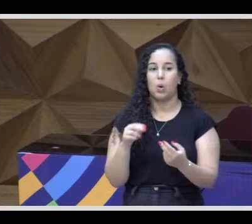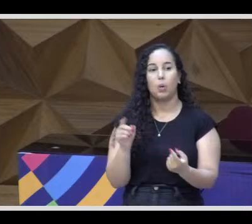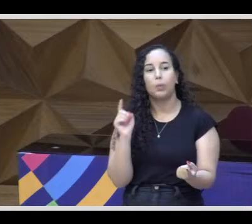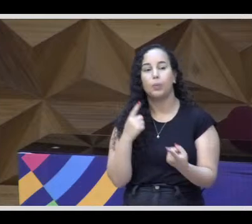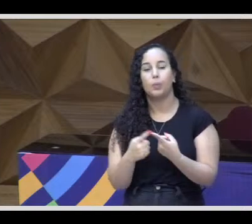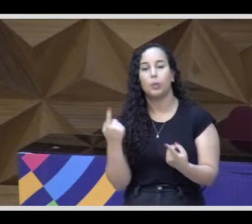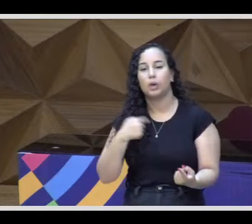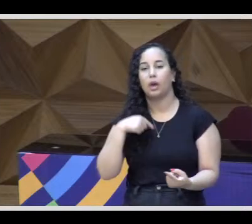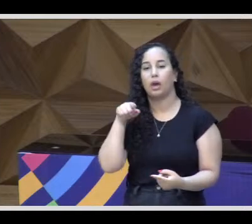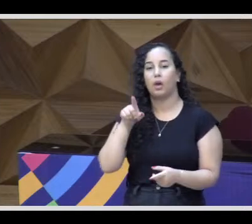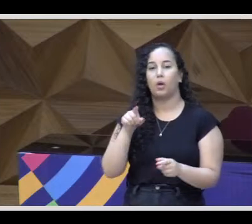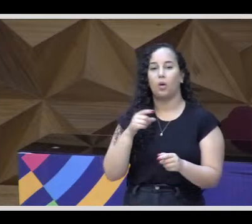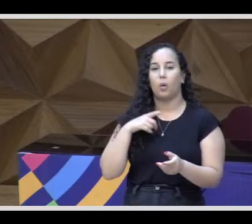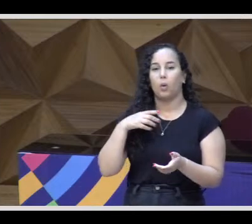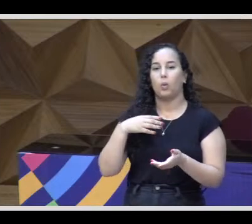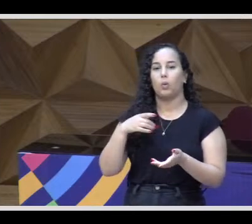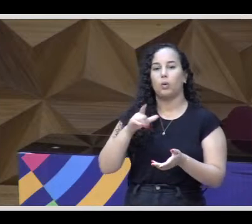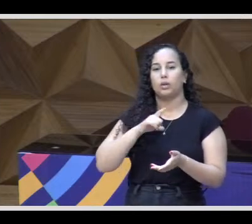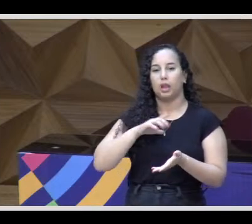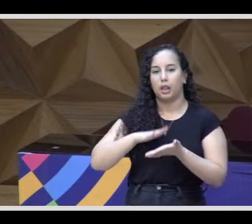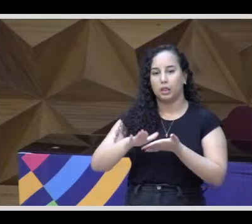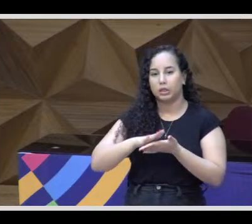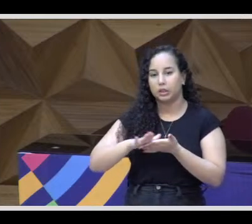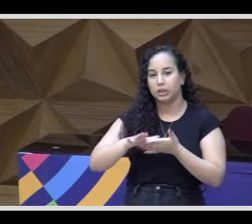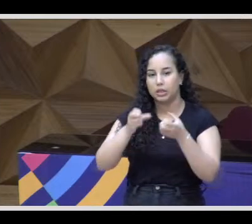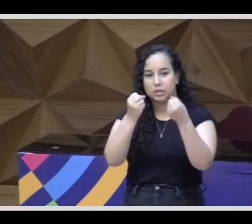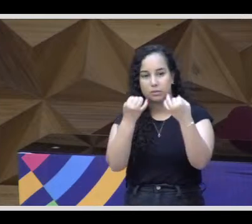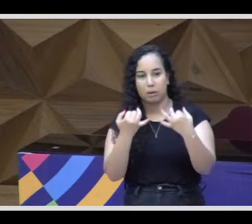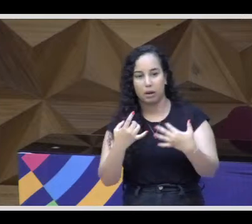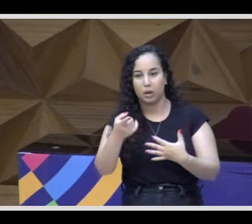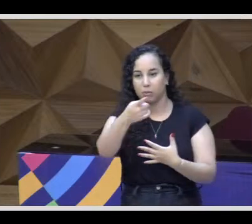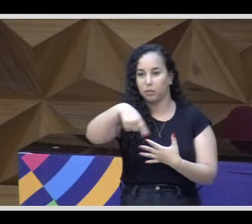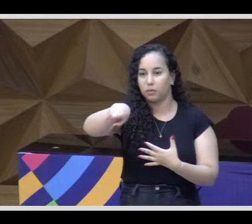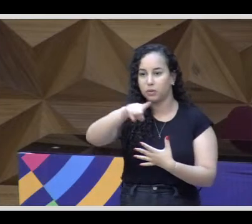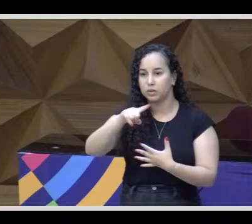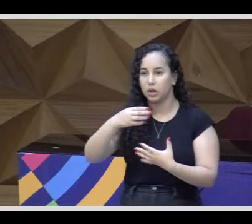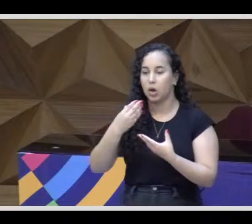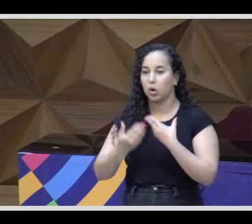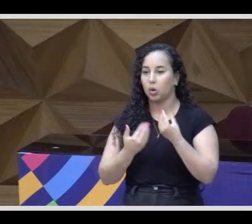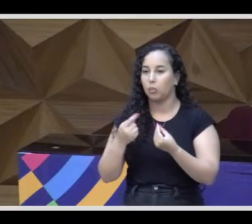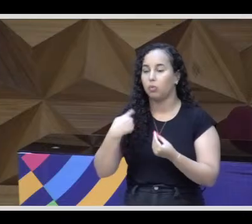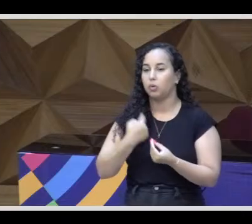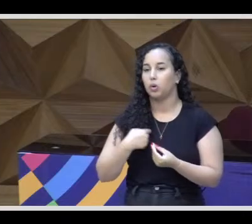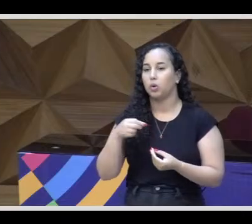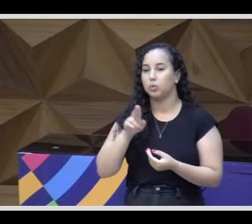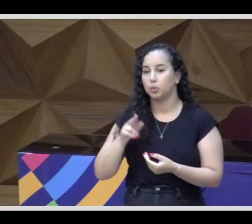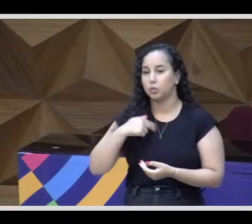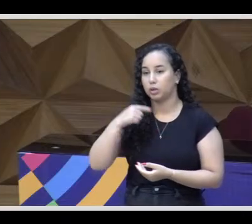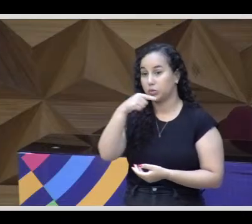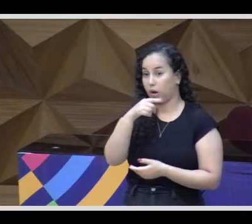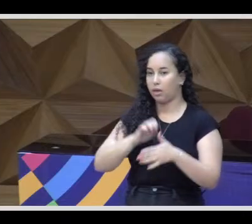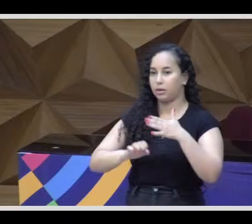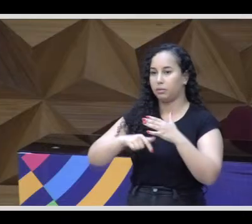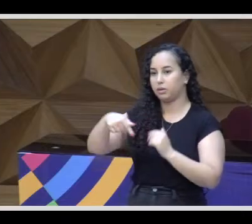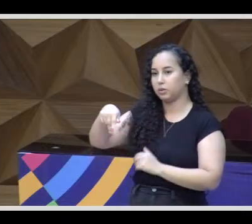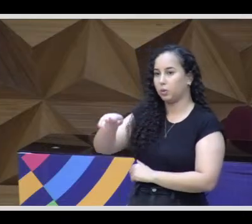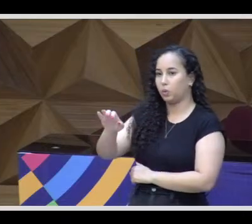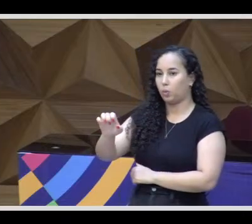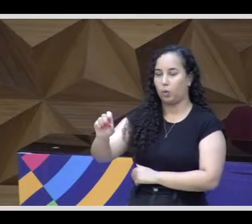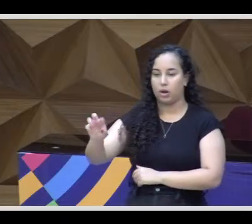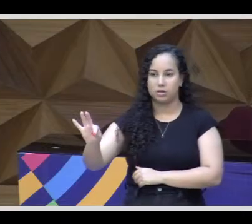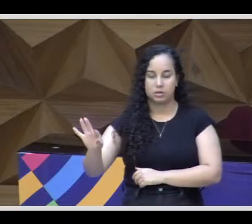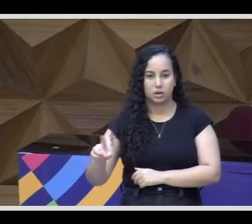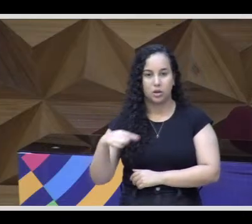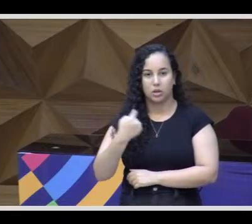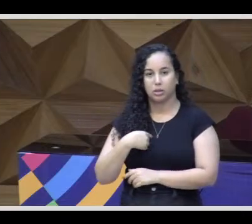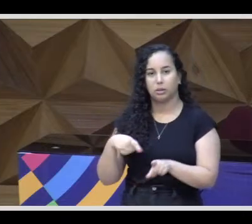much time in the first moment explaining to you the tools we are developing at Quest, and then showing to